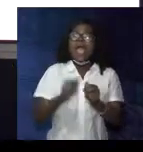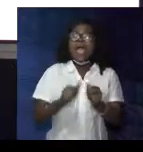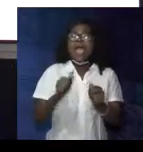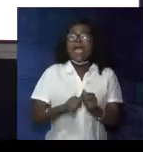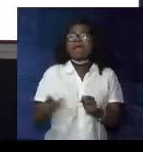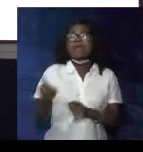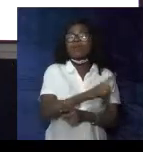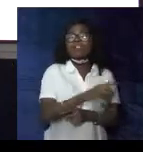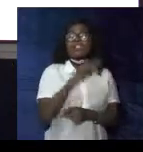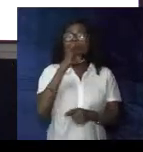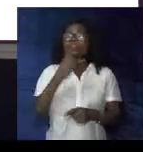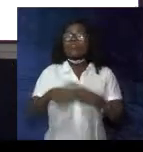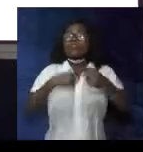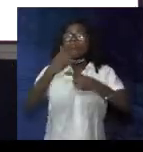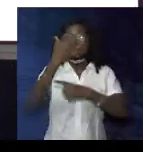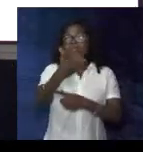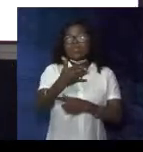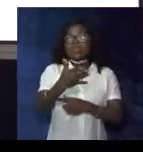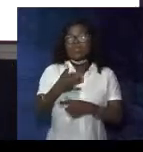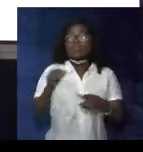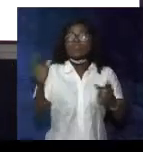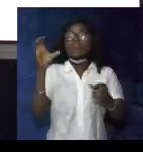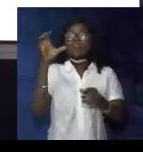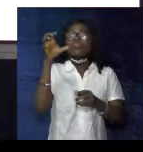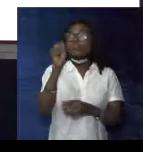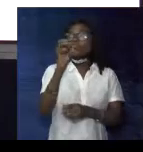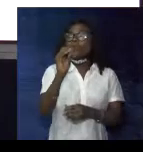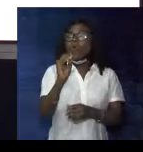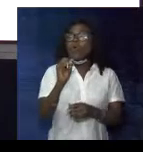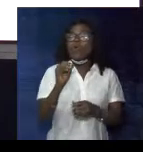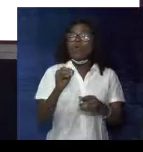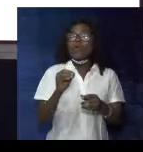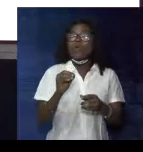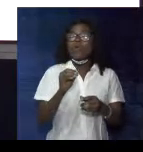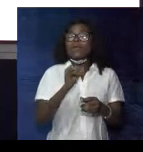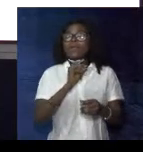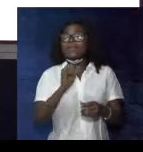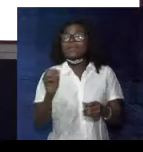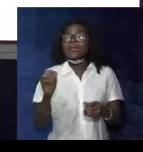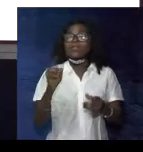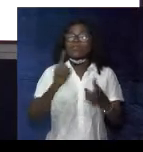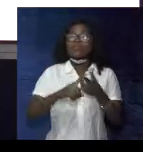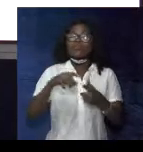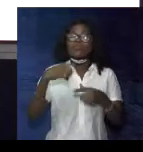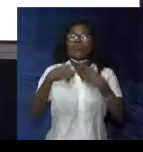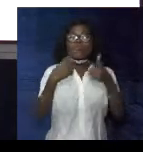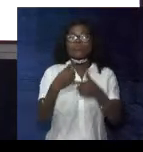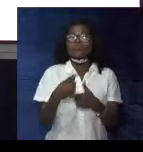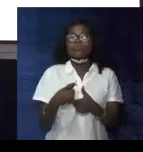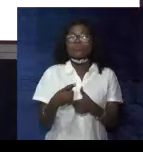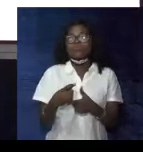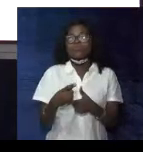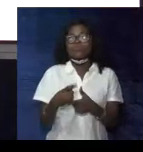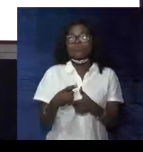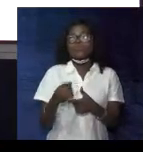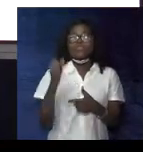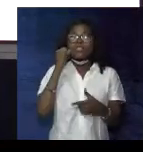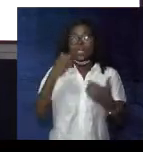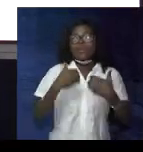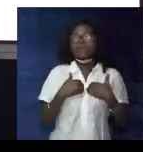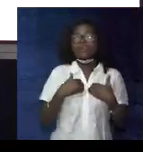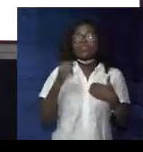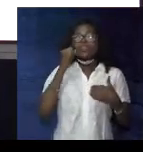so dash to go. Since everybody is going there, so dash to